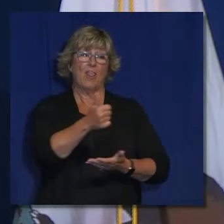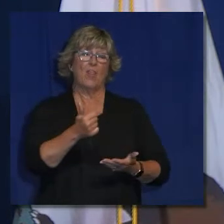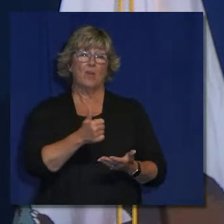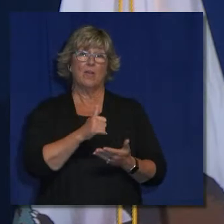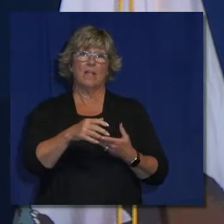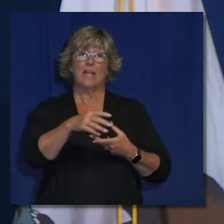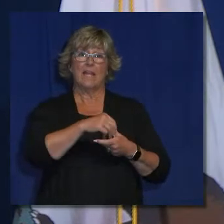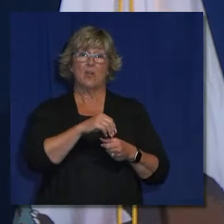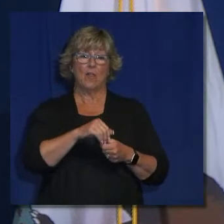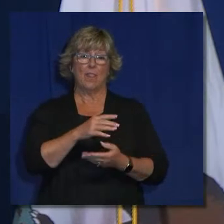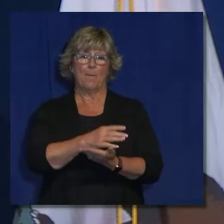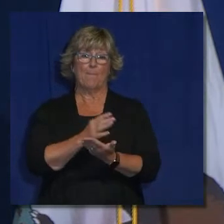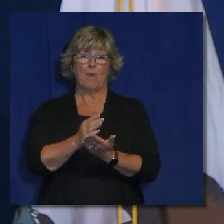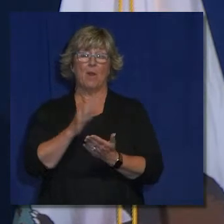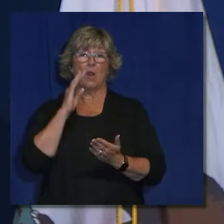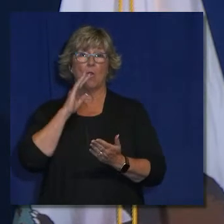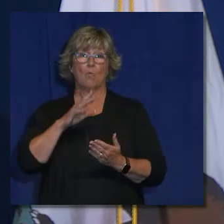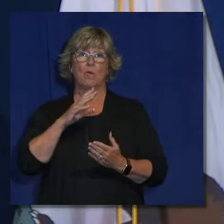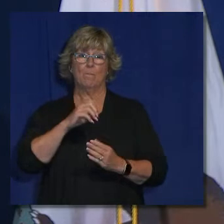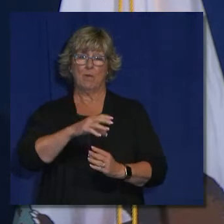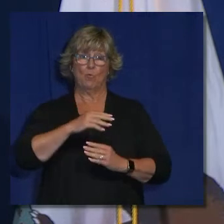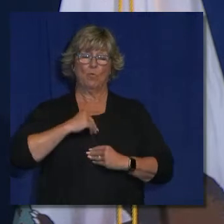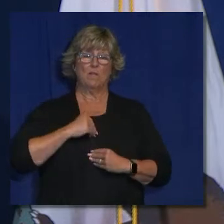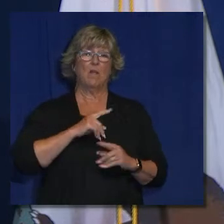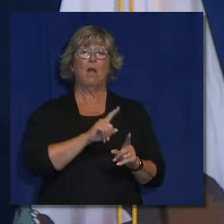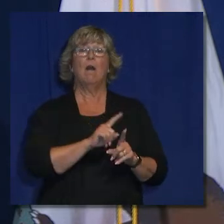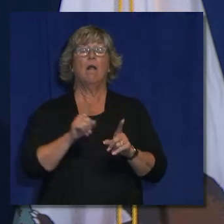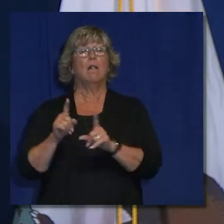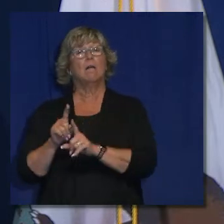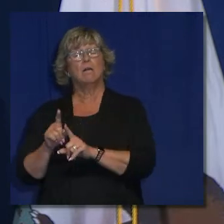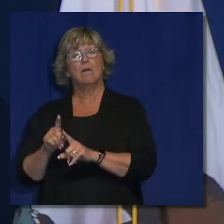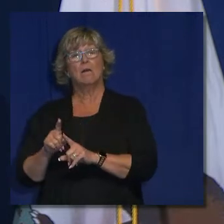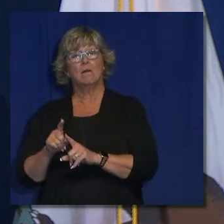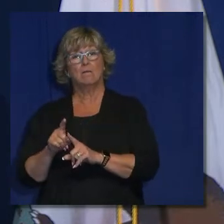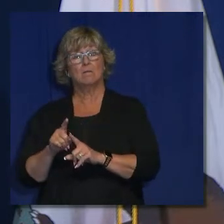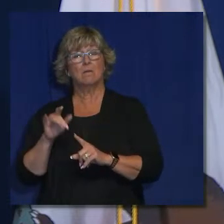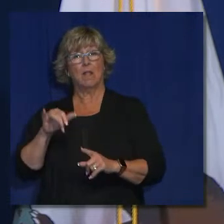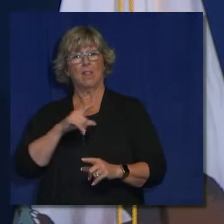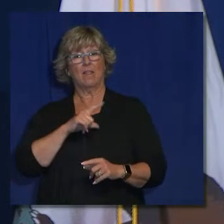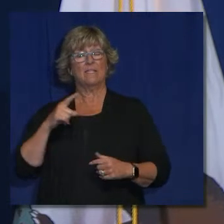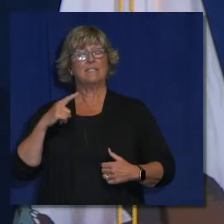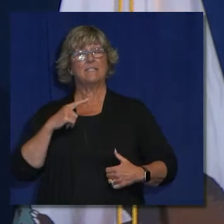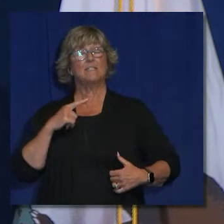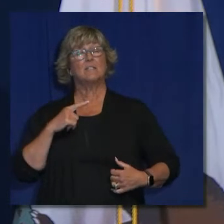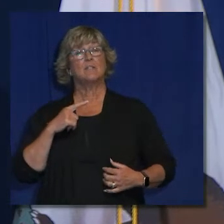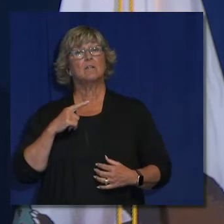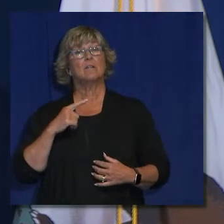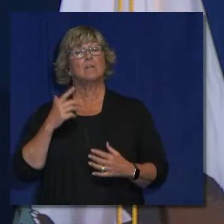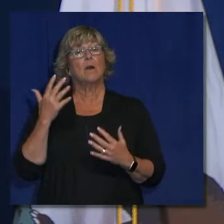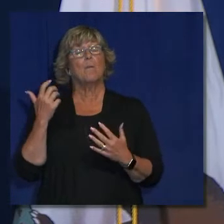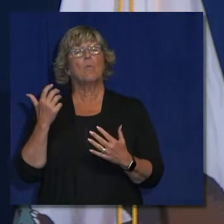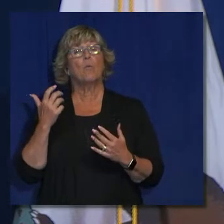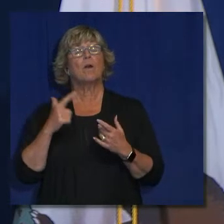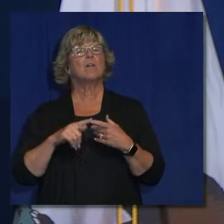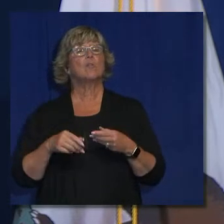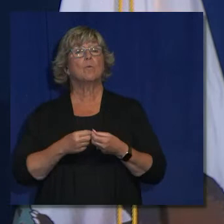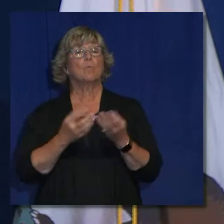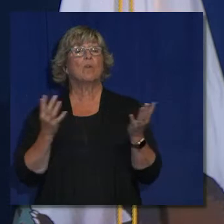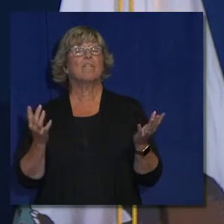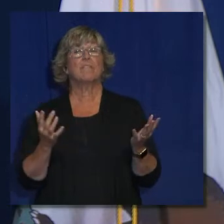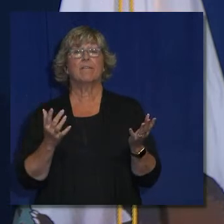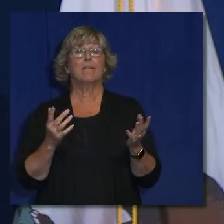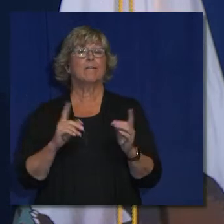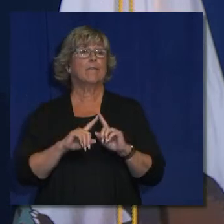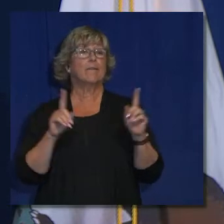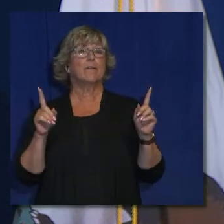that is included in this budget will be well received, but I also assume that the legislature may want to provide